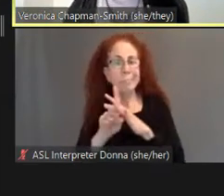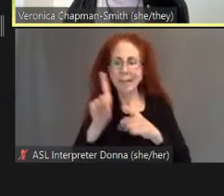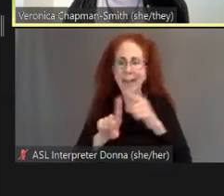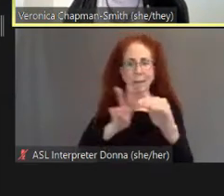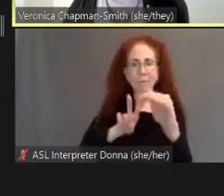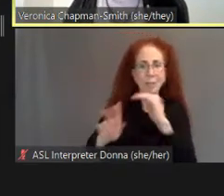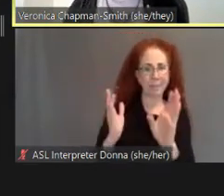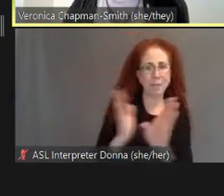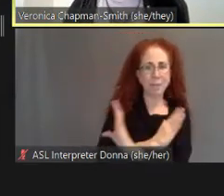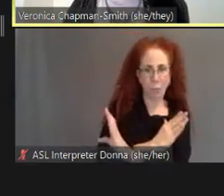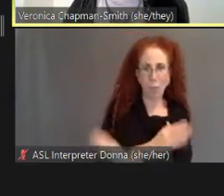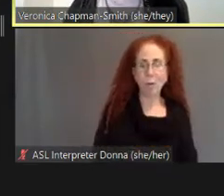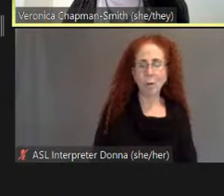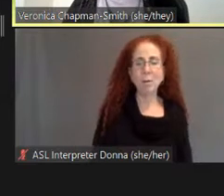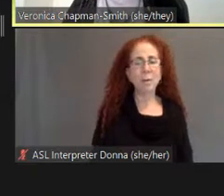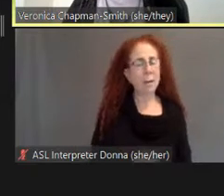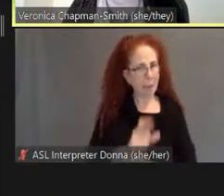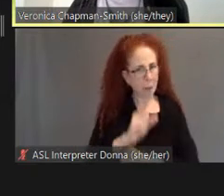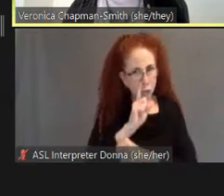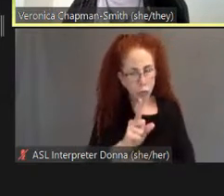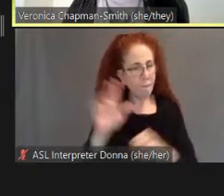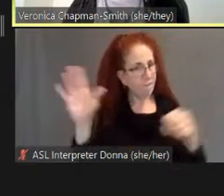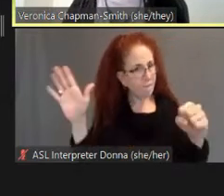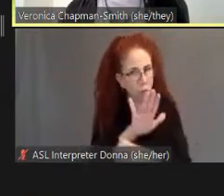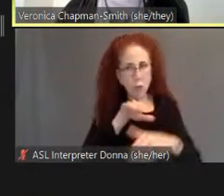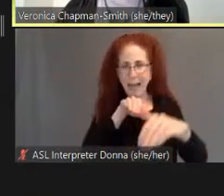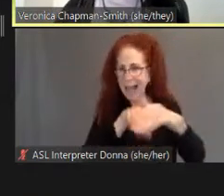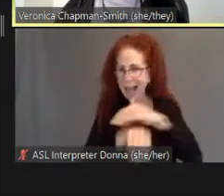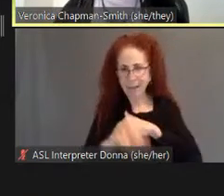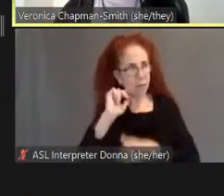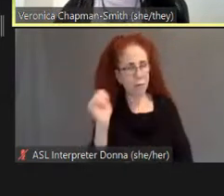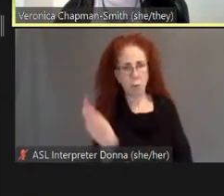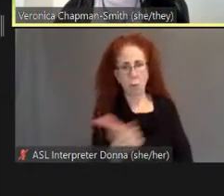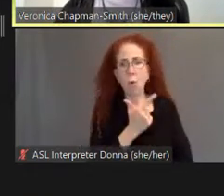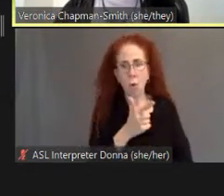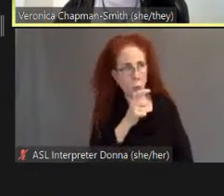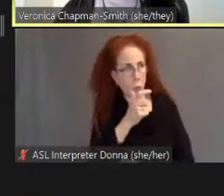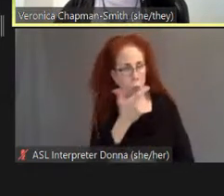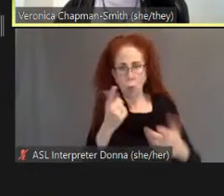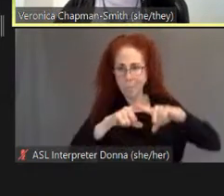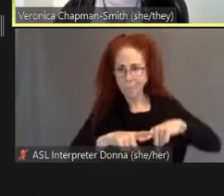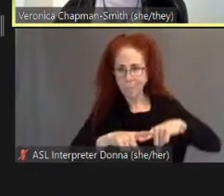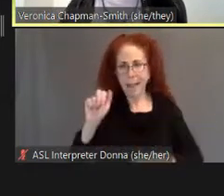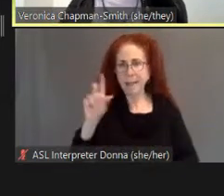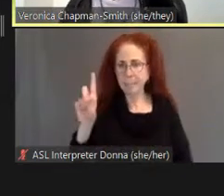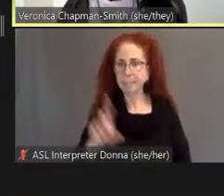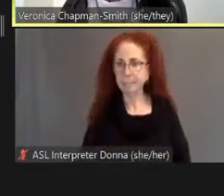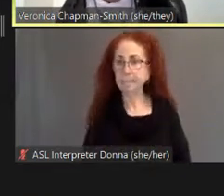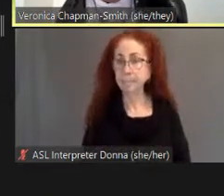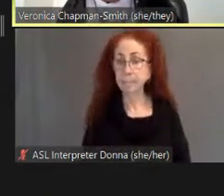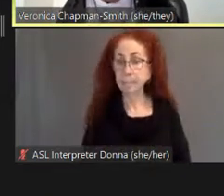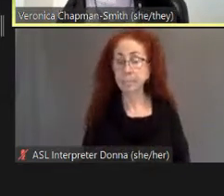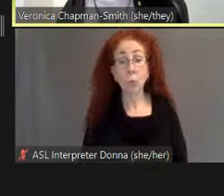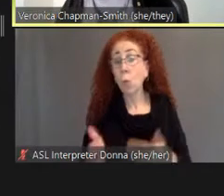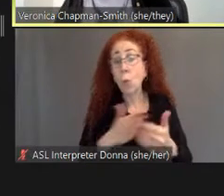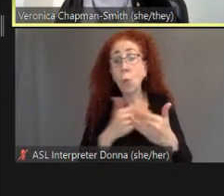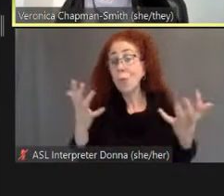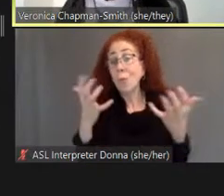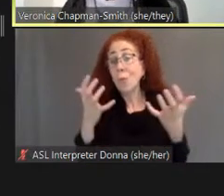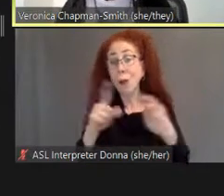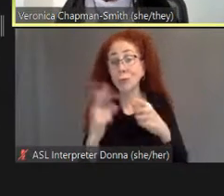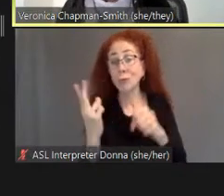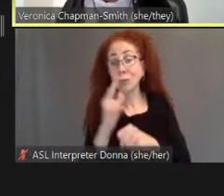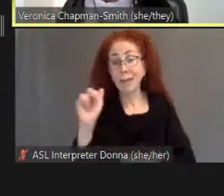giving a full experience for people who require or would like to engage in our